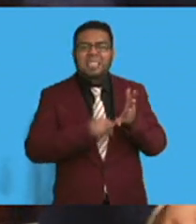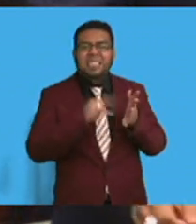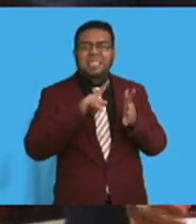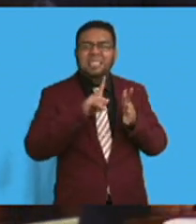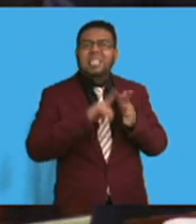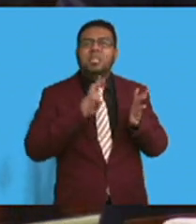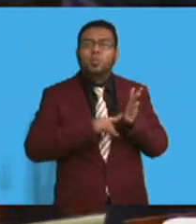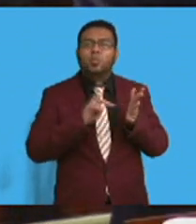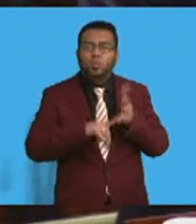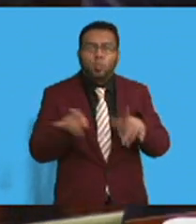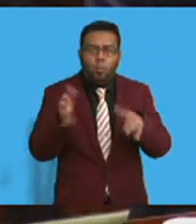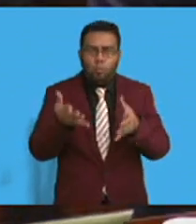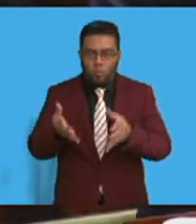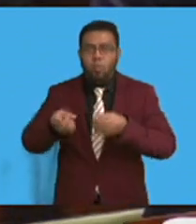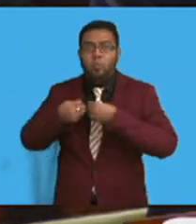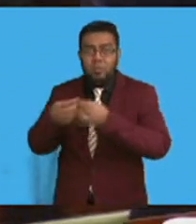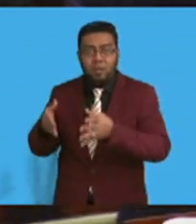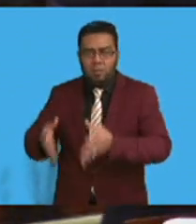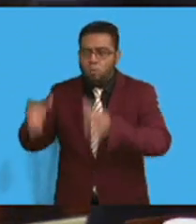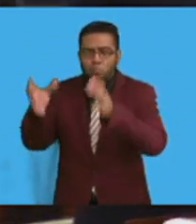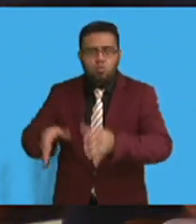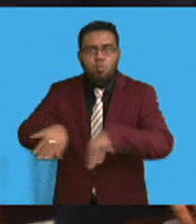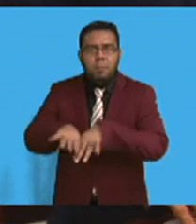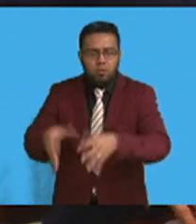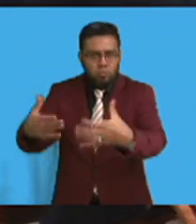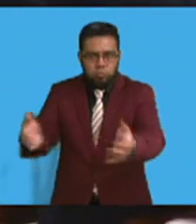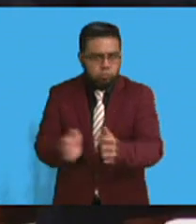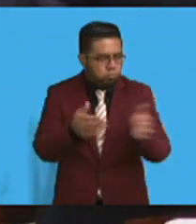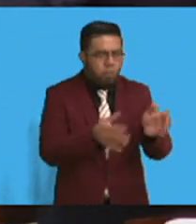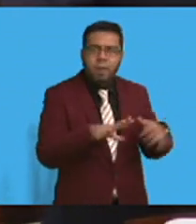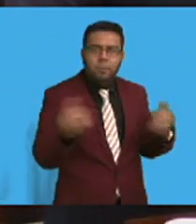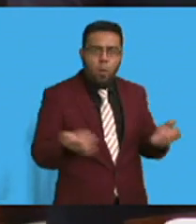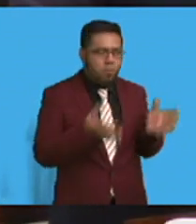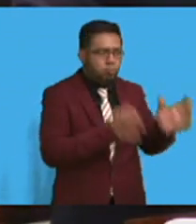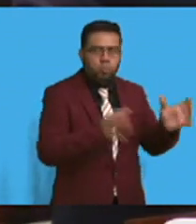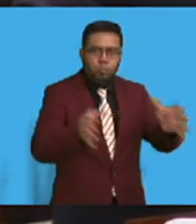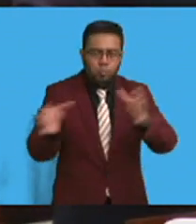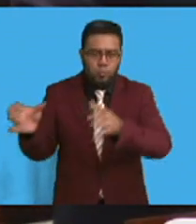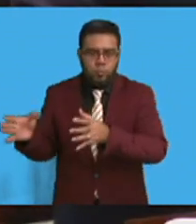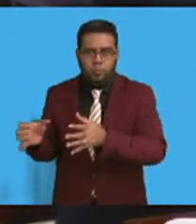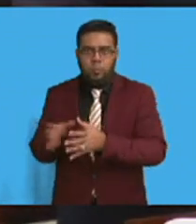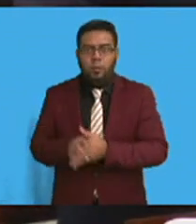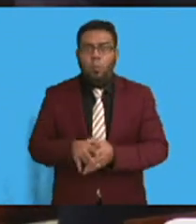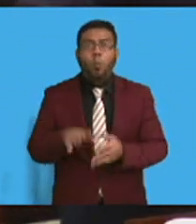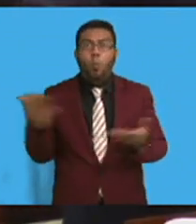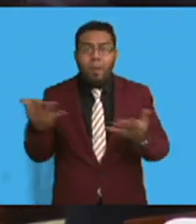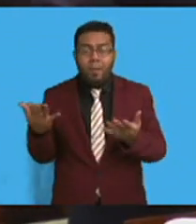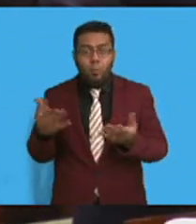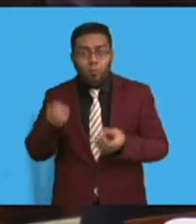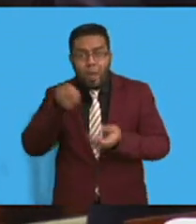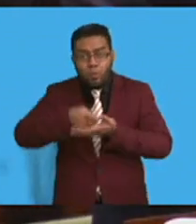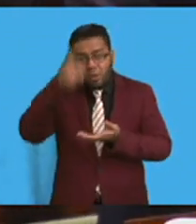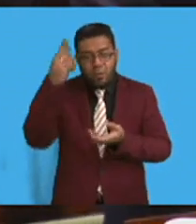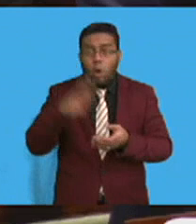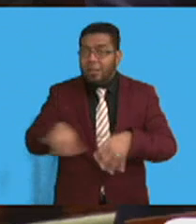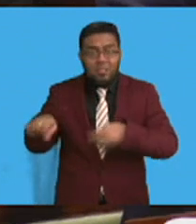only look better, it will make crystal clear in every Fijian community exactly where the rubbish ought to be put, not in the streets, not